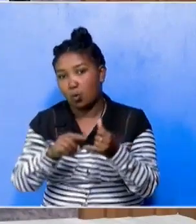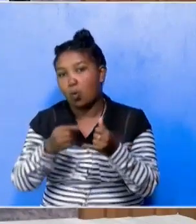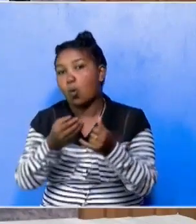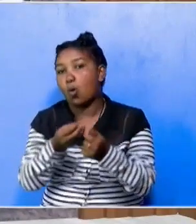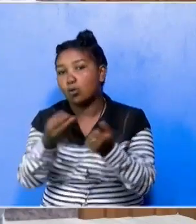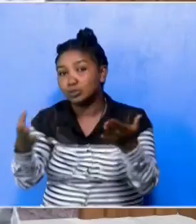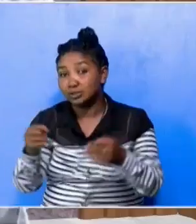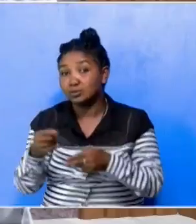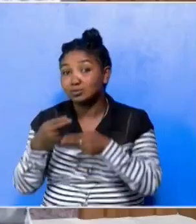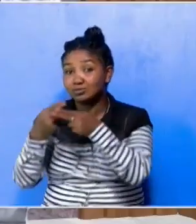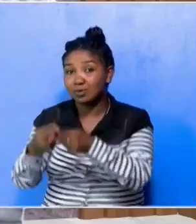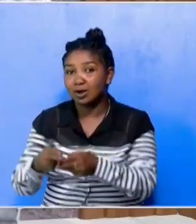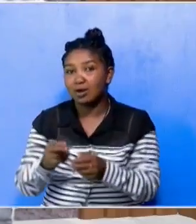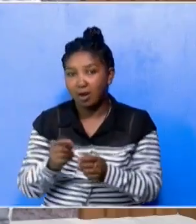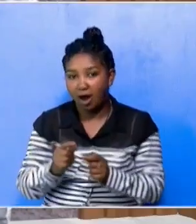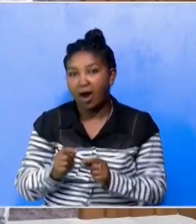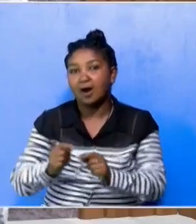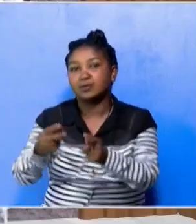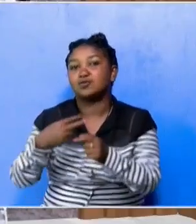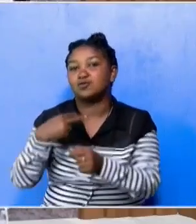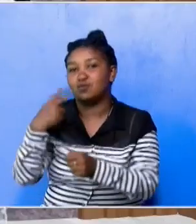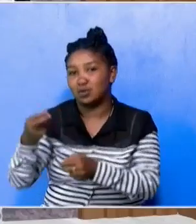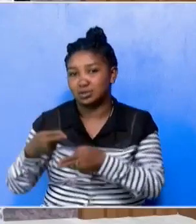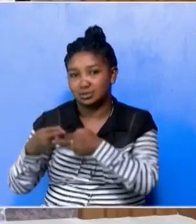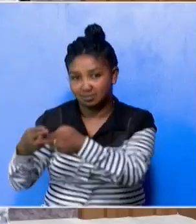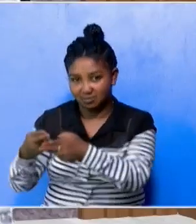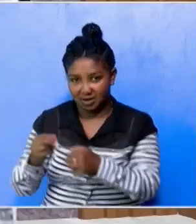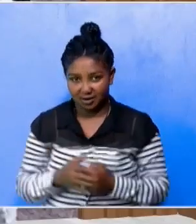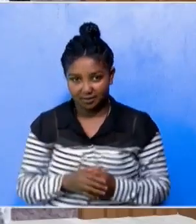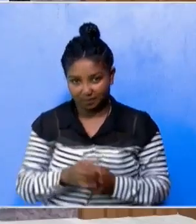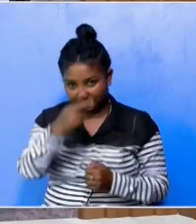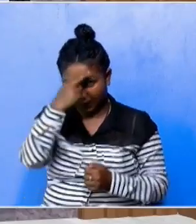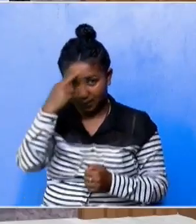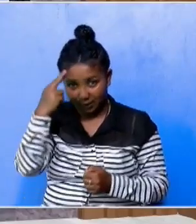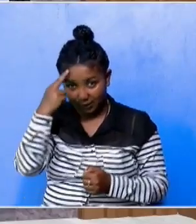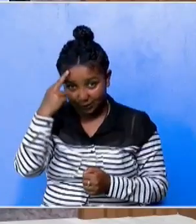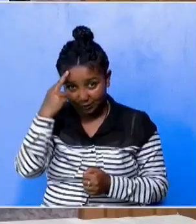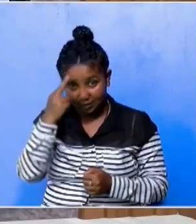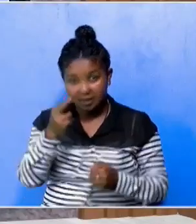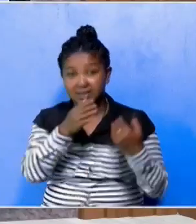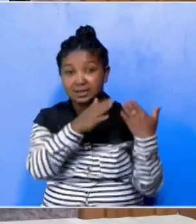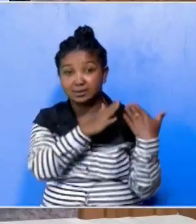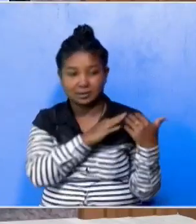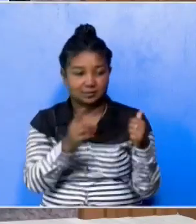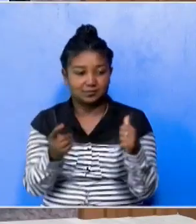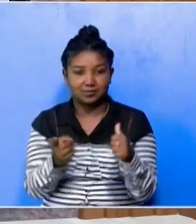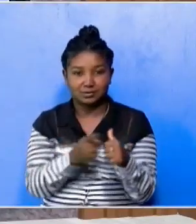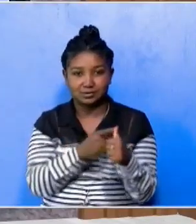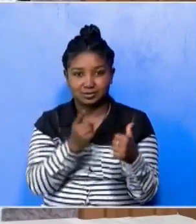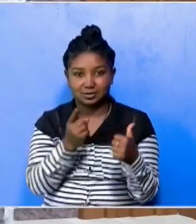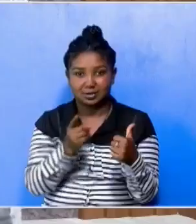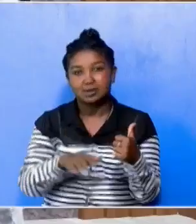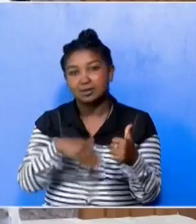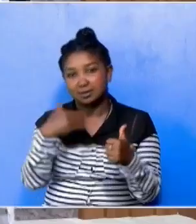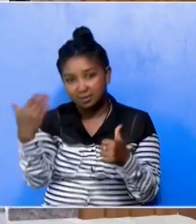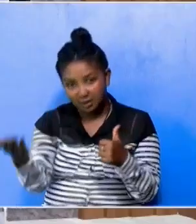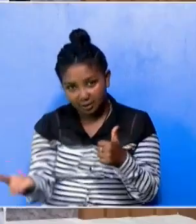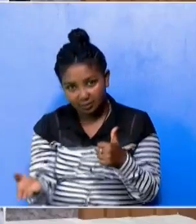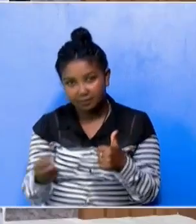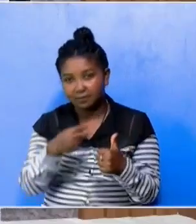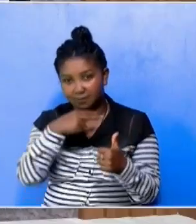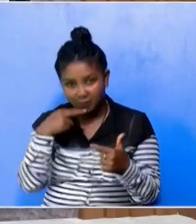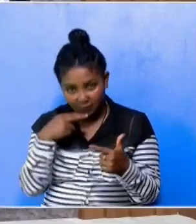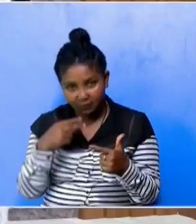active voice. Is it clear? Active voice. Because the subject comes first, then